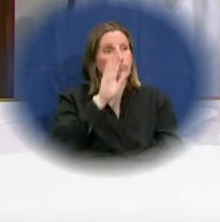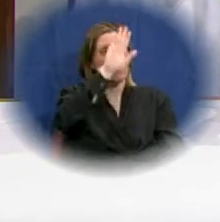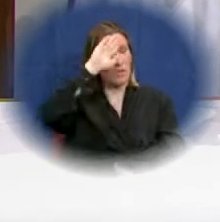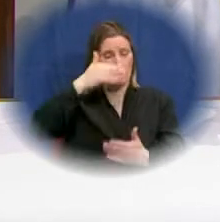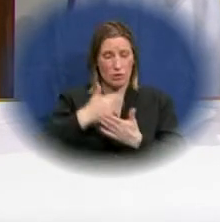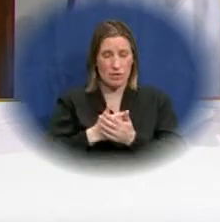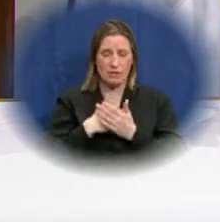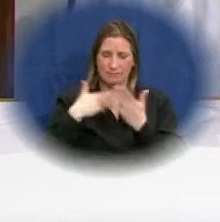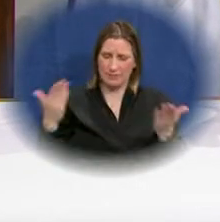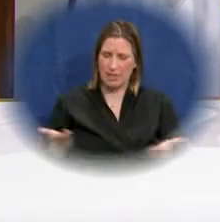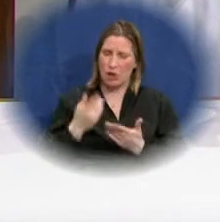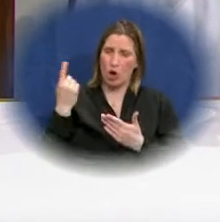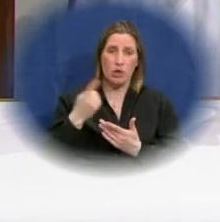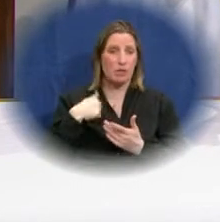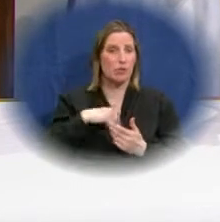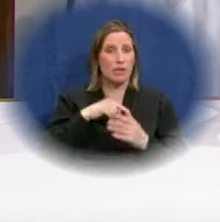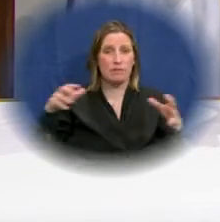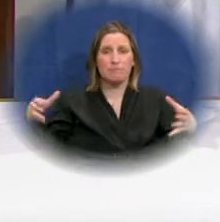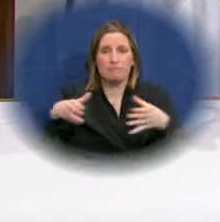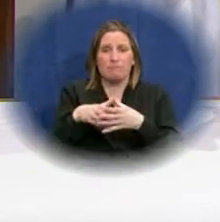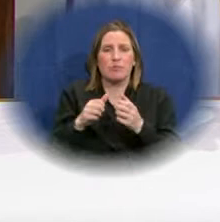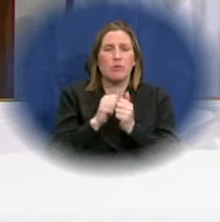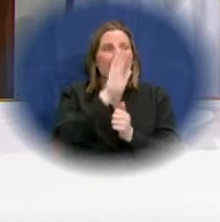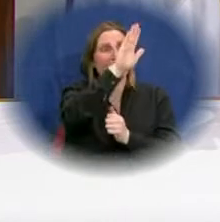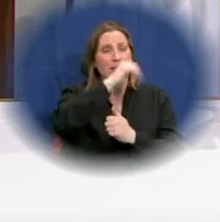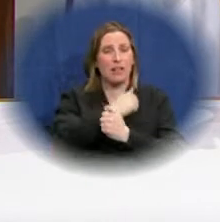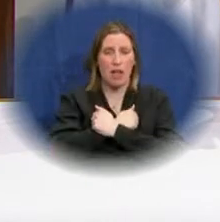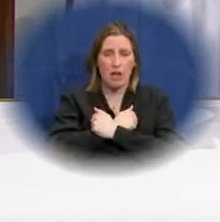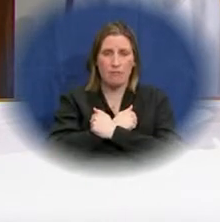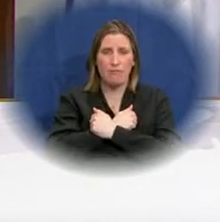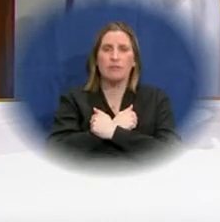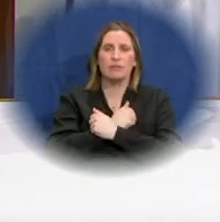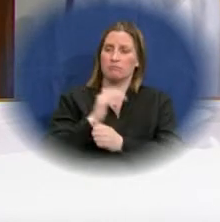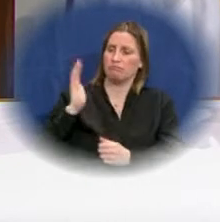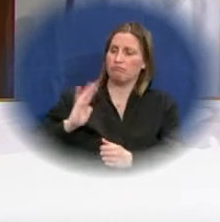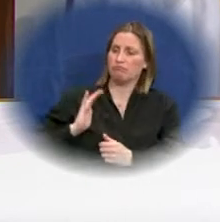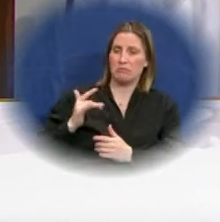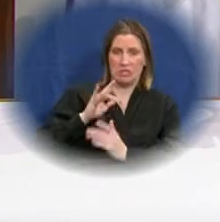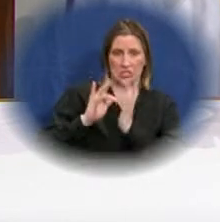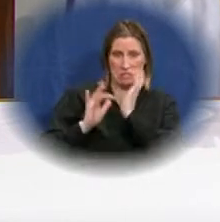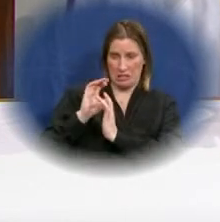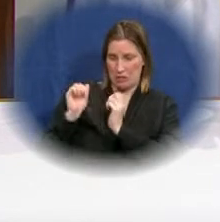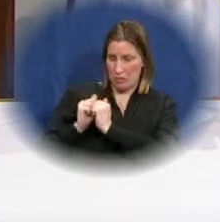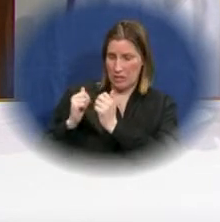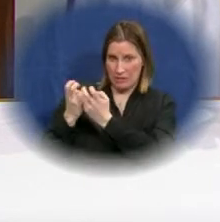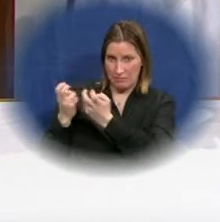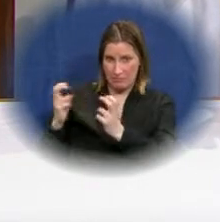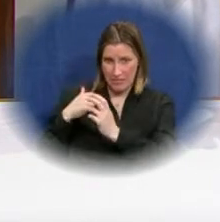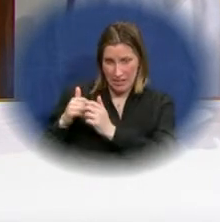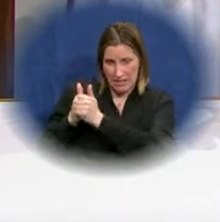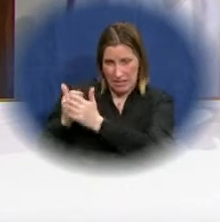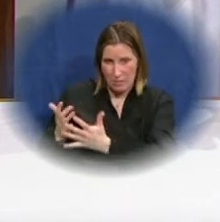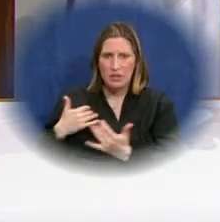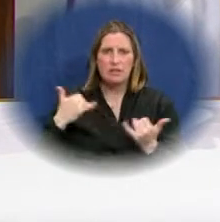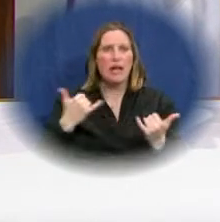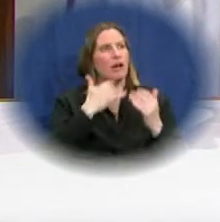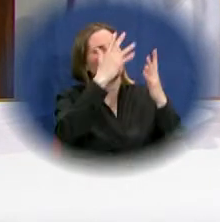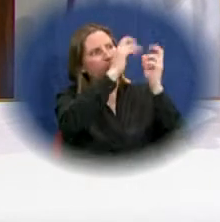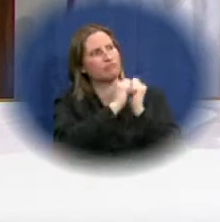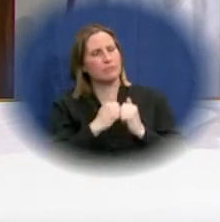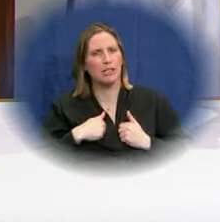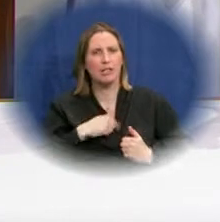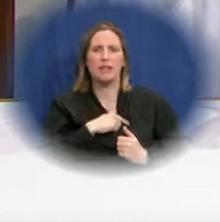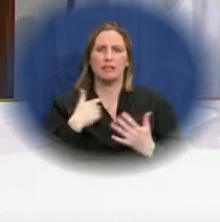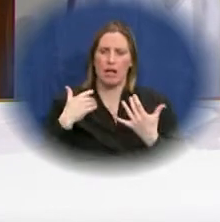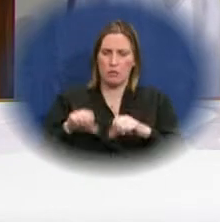present in our midst when we are gathered by his love. And when as once for the disciples, so now for us, he opens the scriptures and breaks